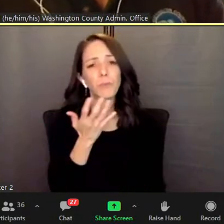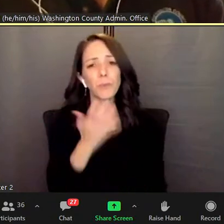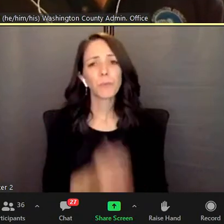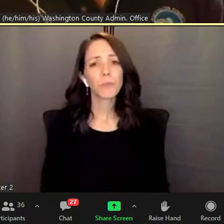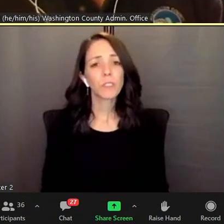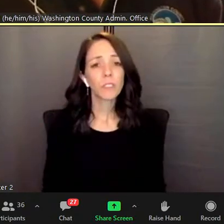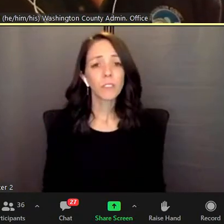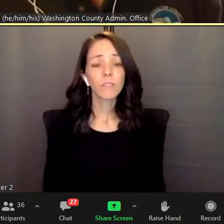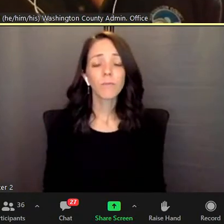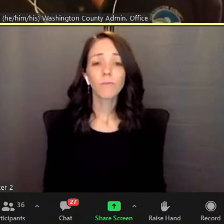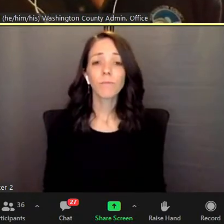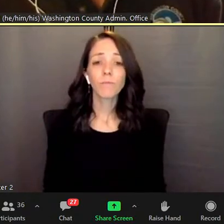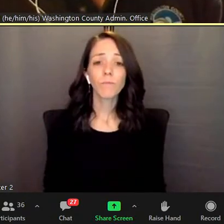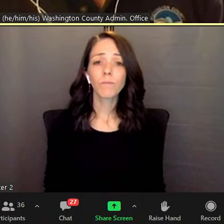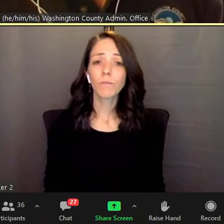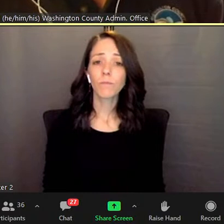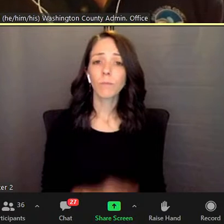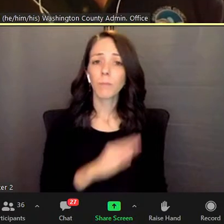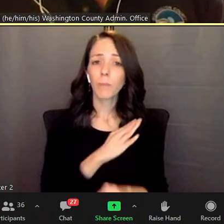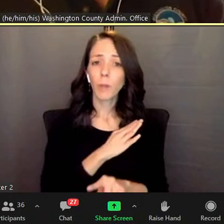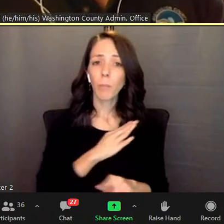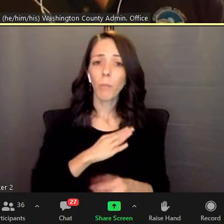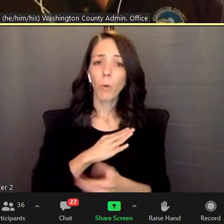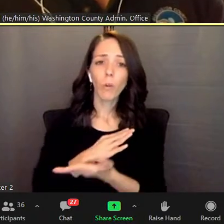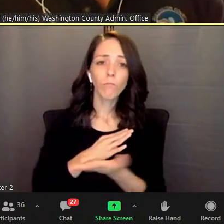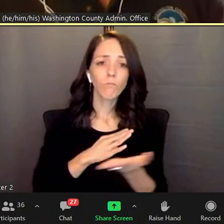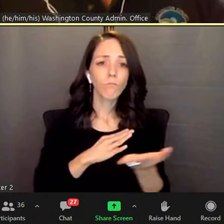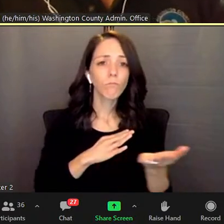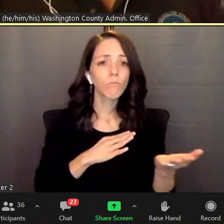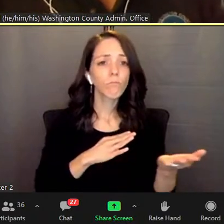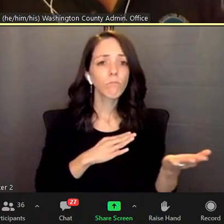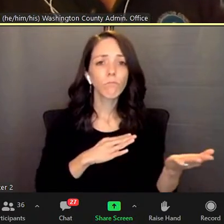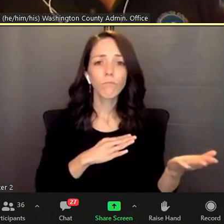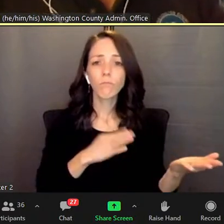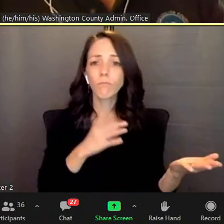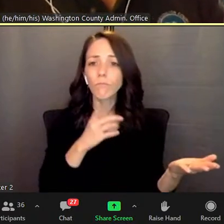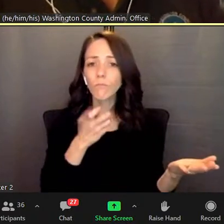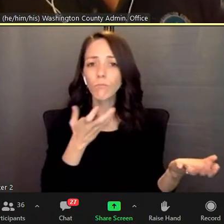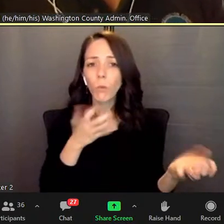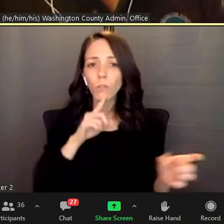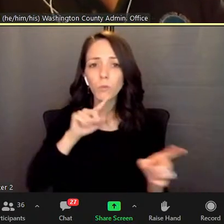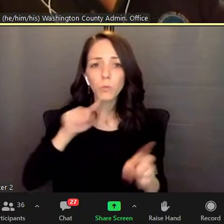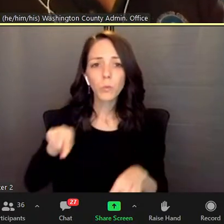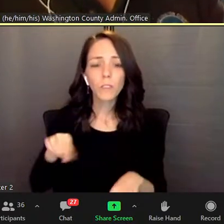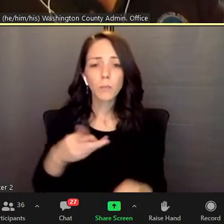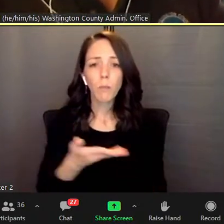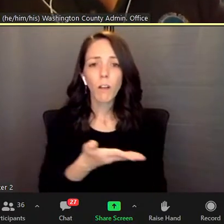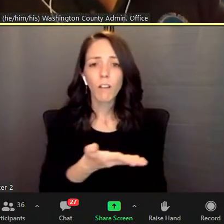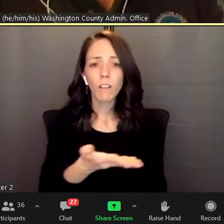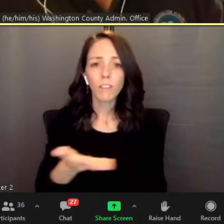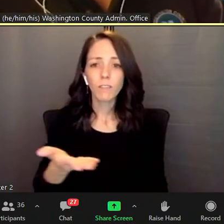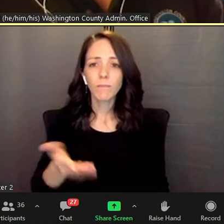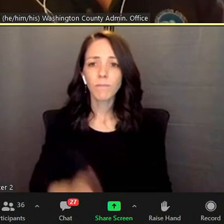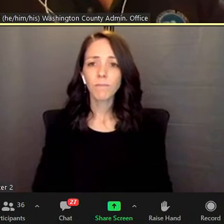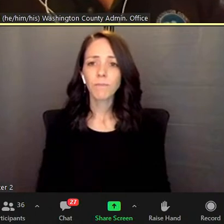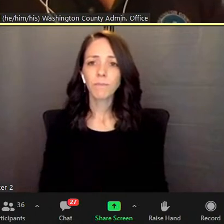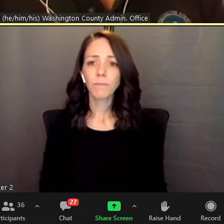Any board member interested in a response here to Michael's comments and